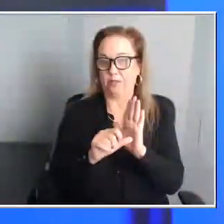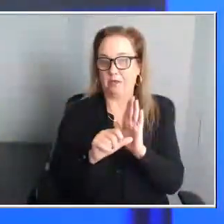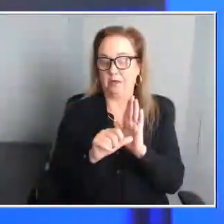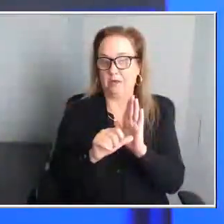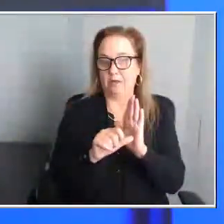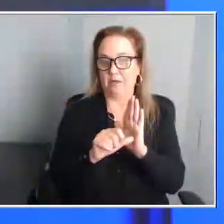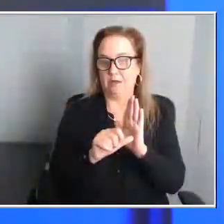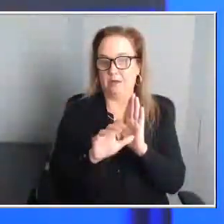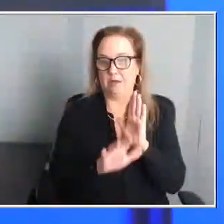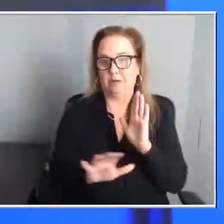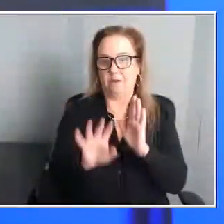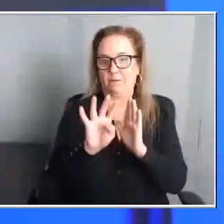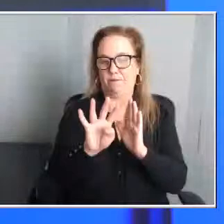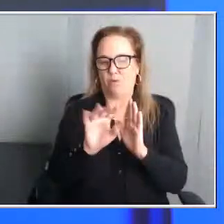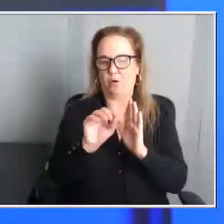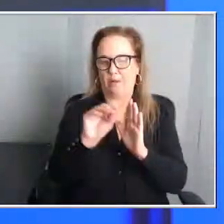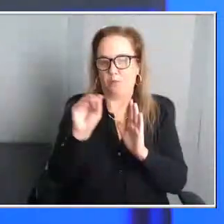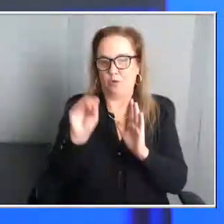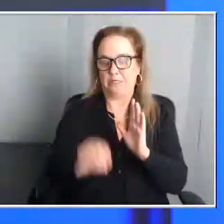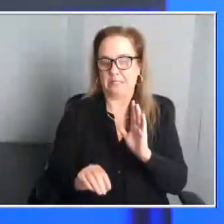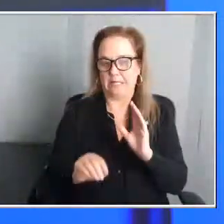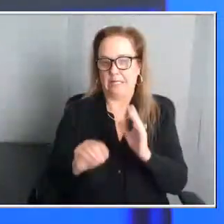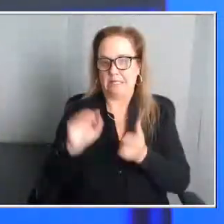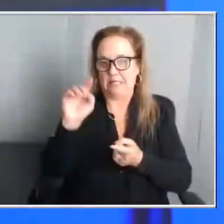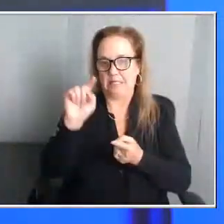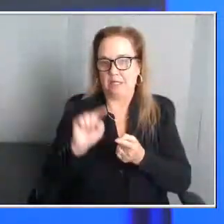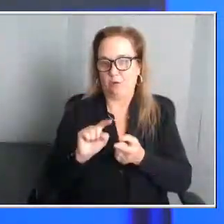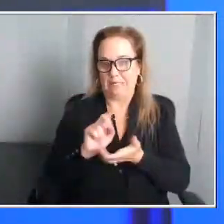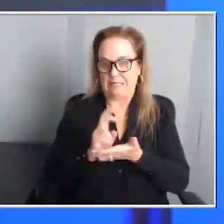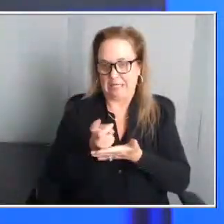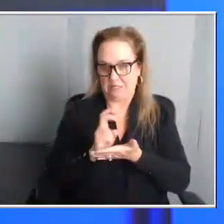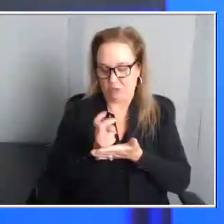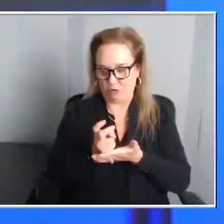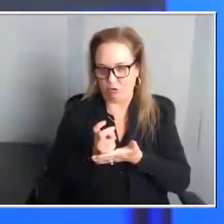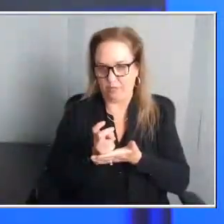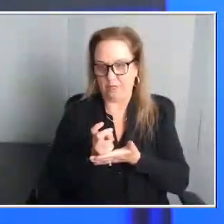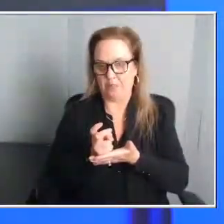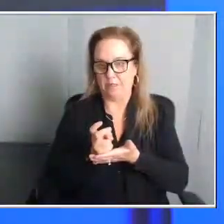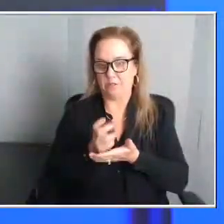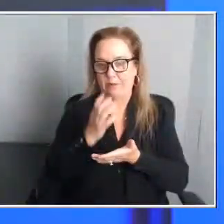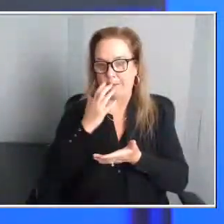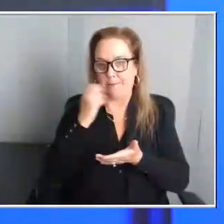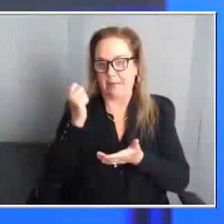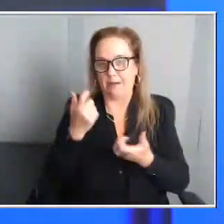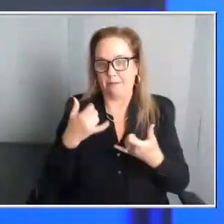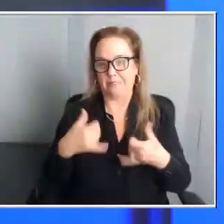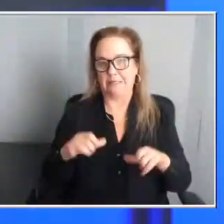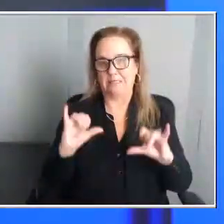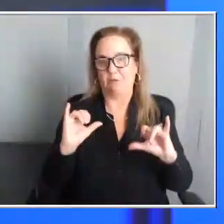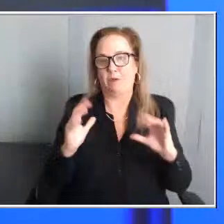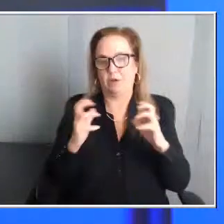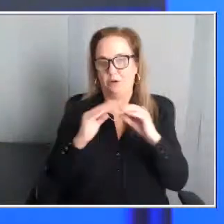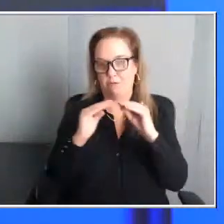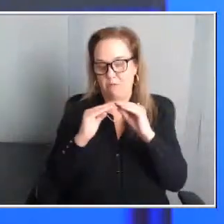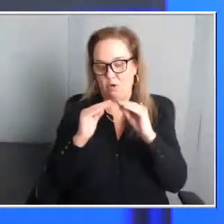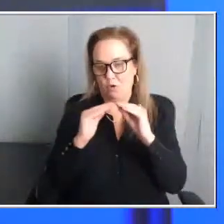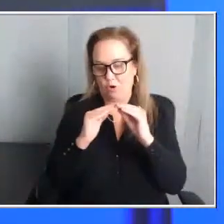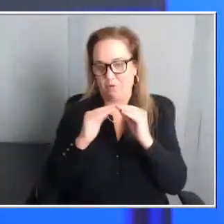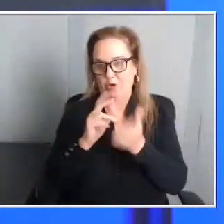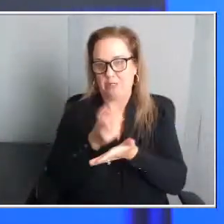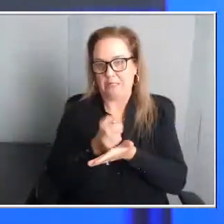it was a 40% further decrease in his seizures. So he certainly got better, but we still wanted to do more. So